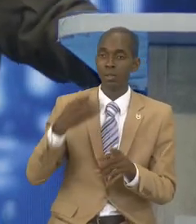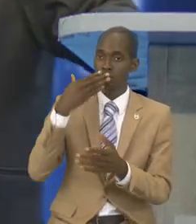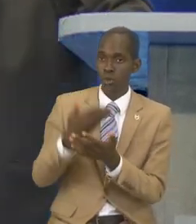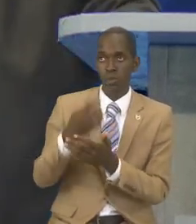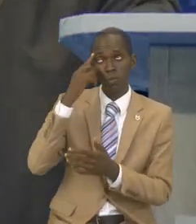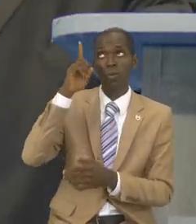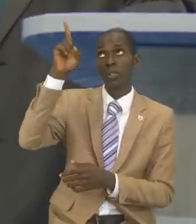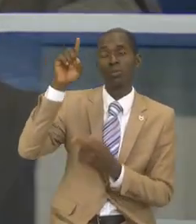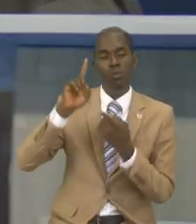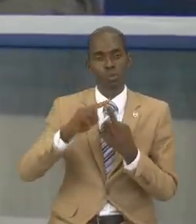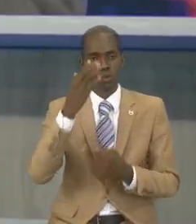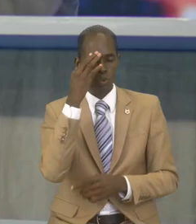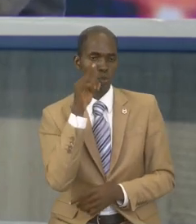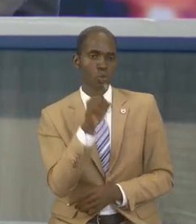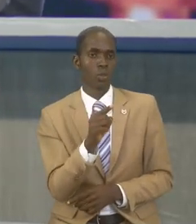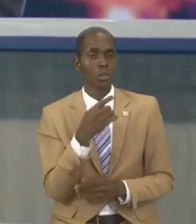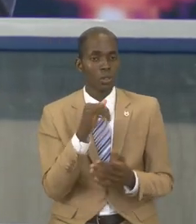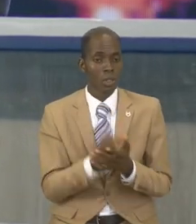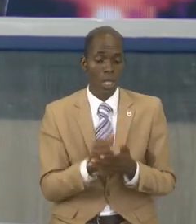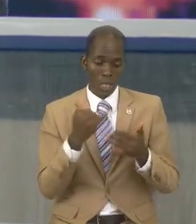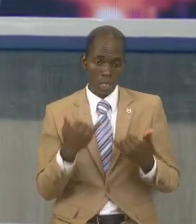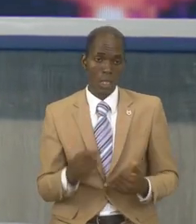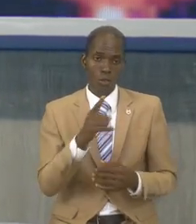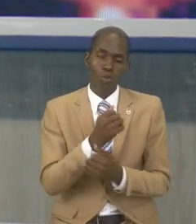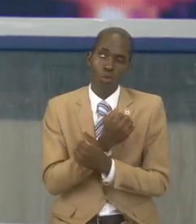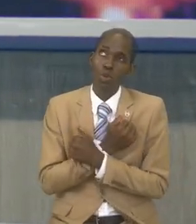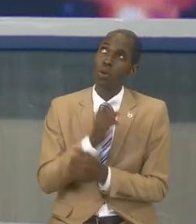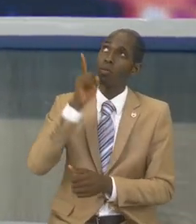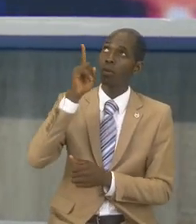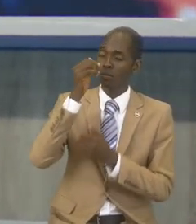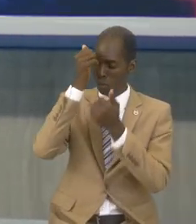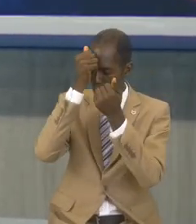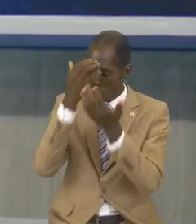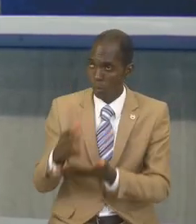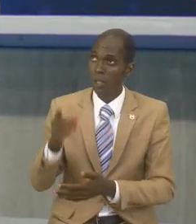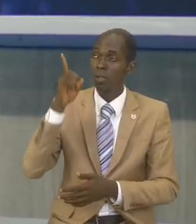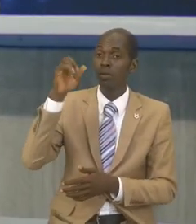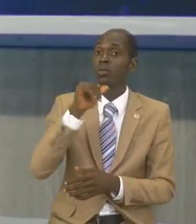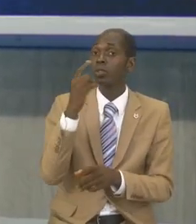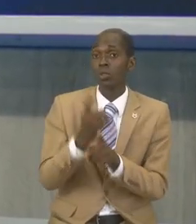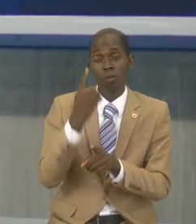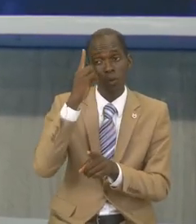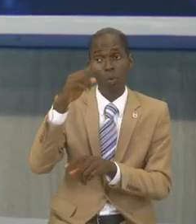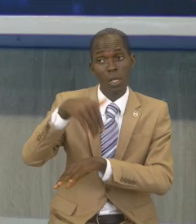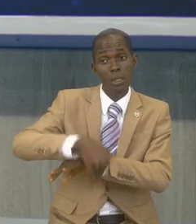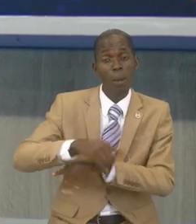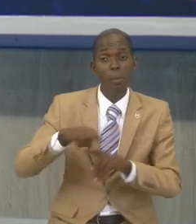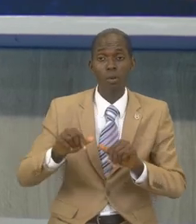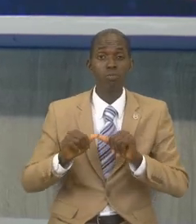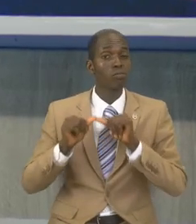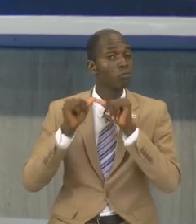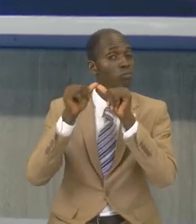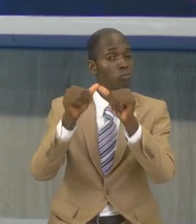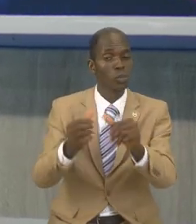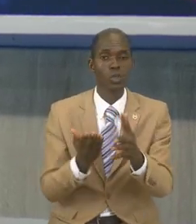say, now you love him, now you obey him, not temporarily for a night, but perpetually in your life. You